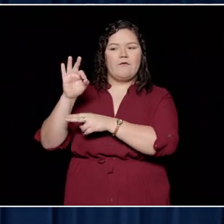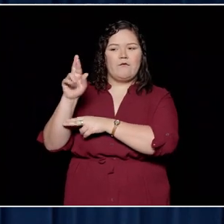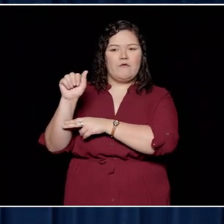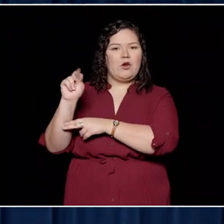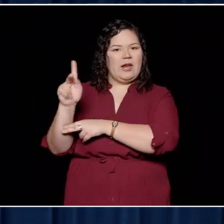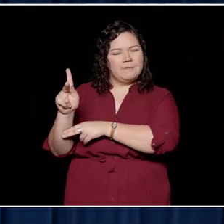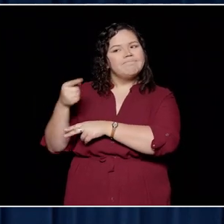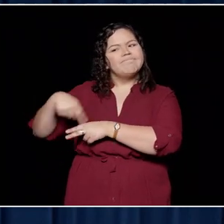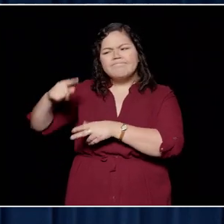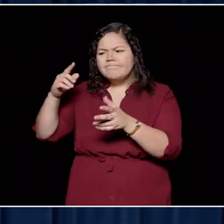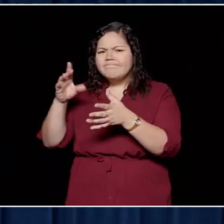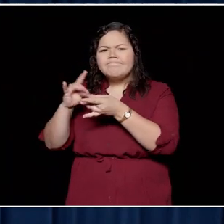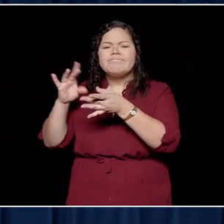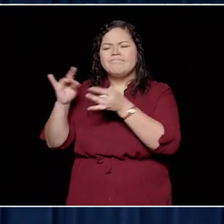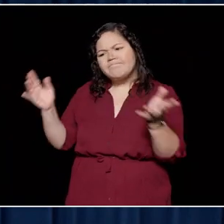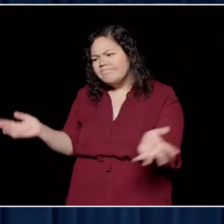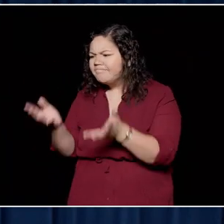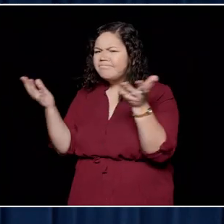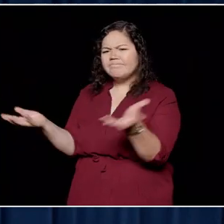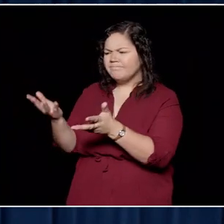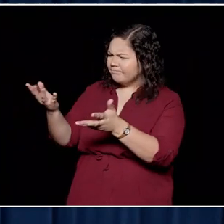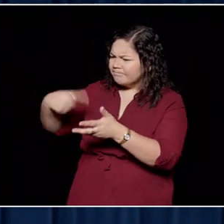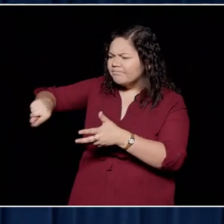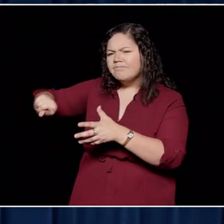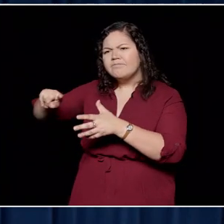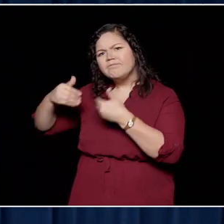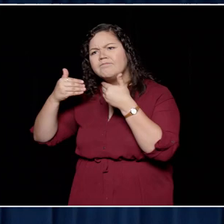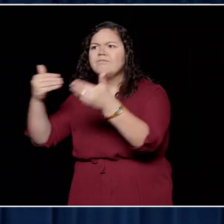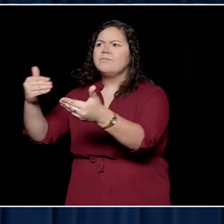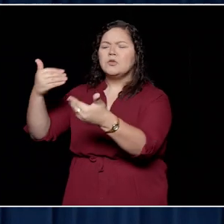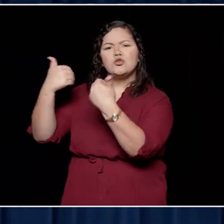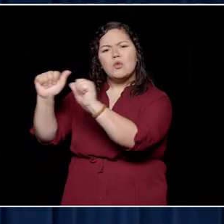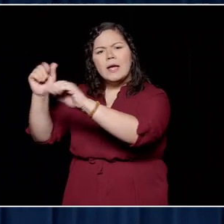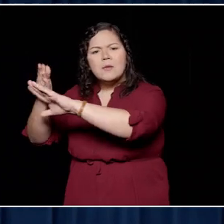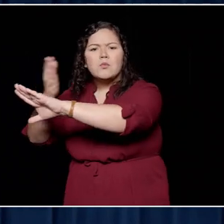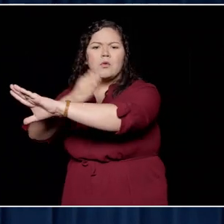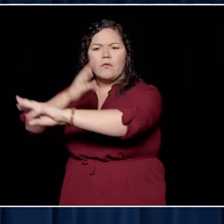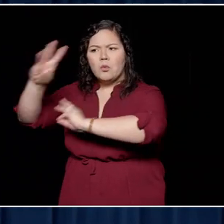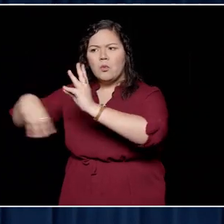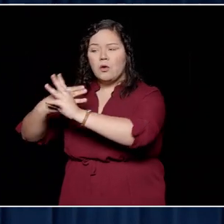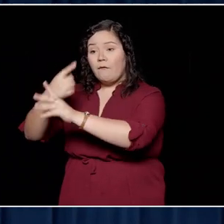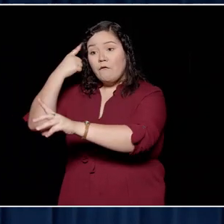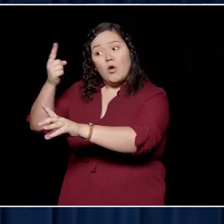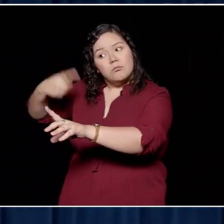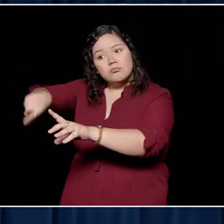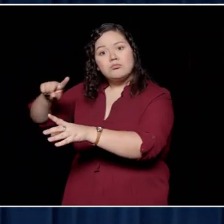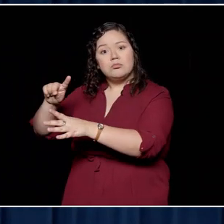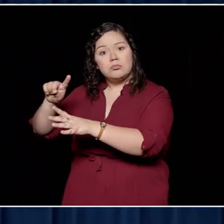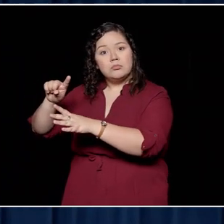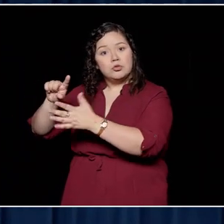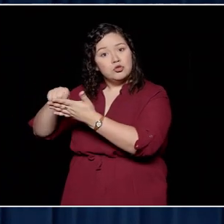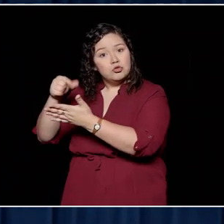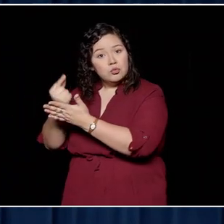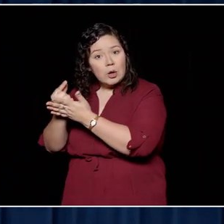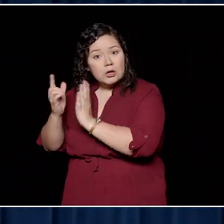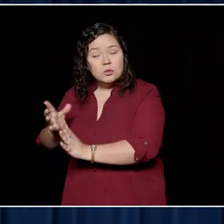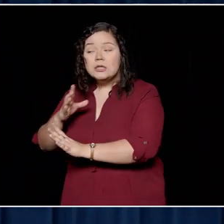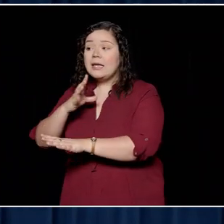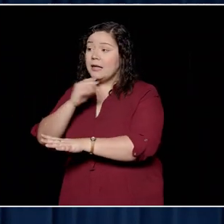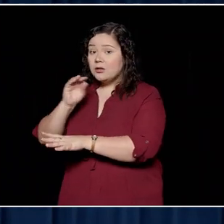the world a better place in which to live, not only for themselves and for their loved